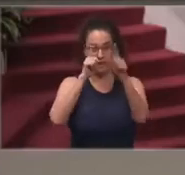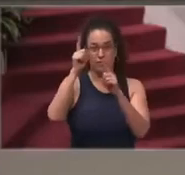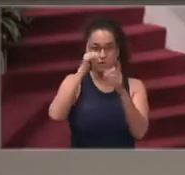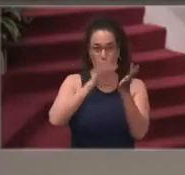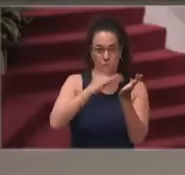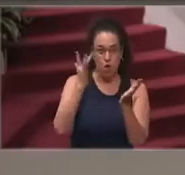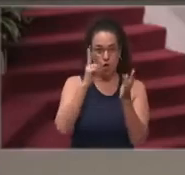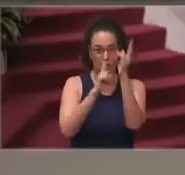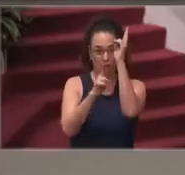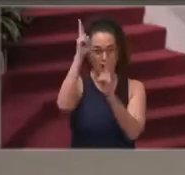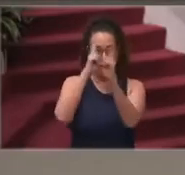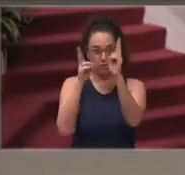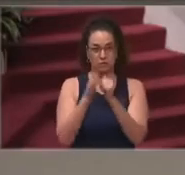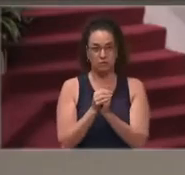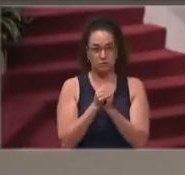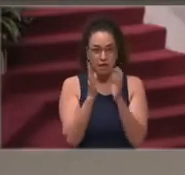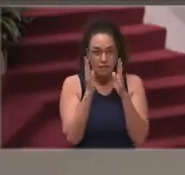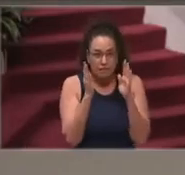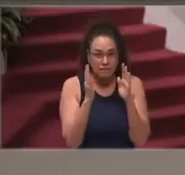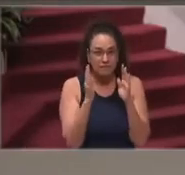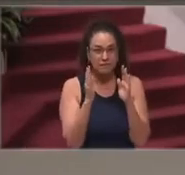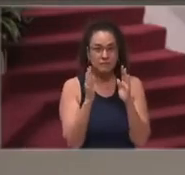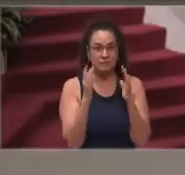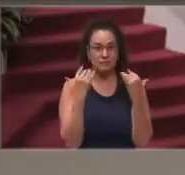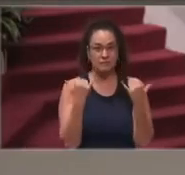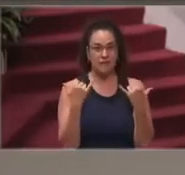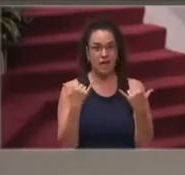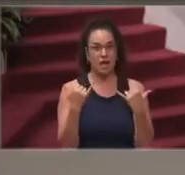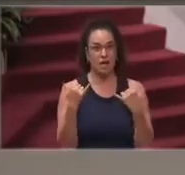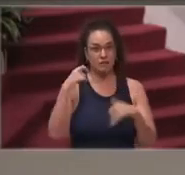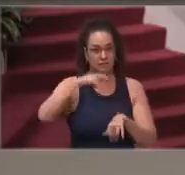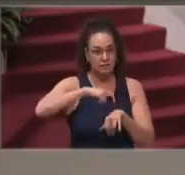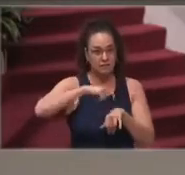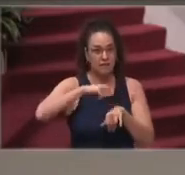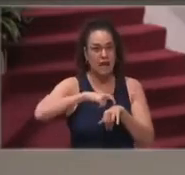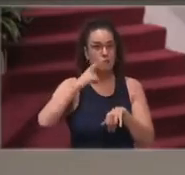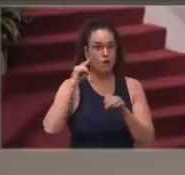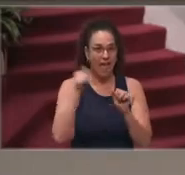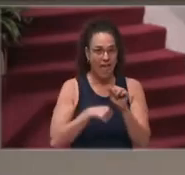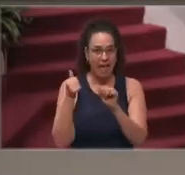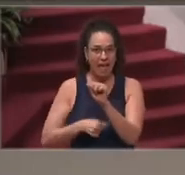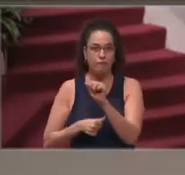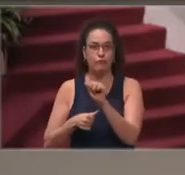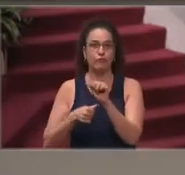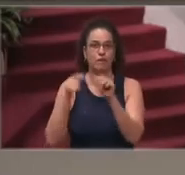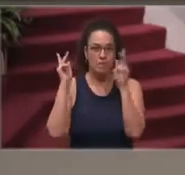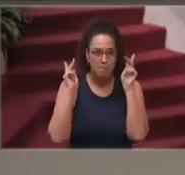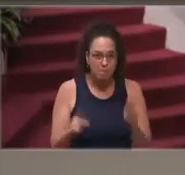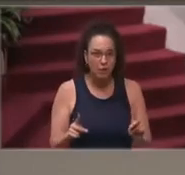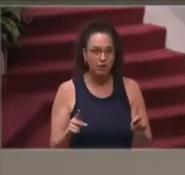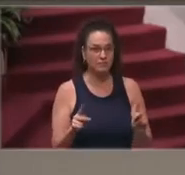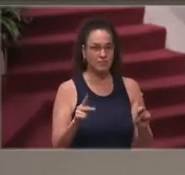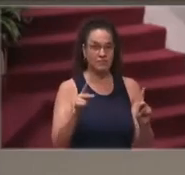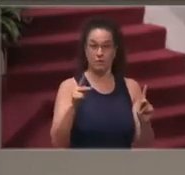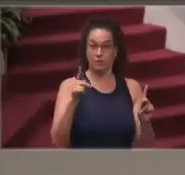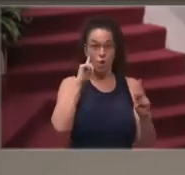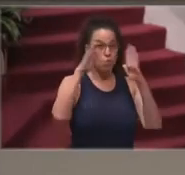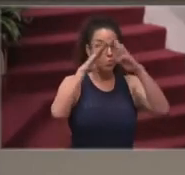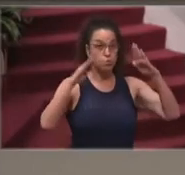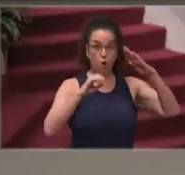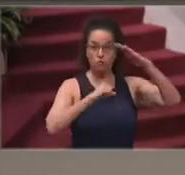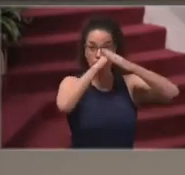Listen, it is time right now for every Christian to raise the roof. It is time for us to